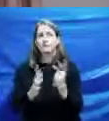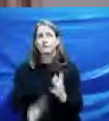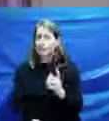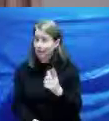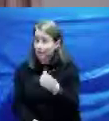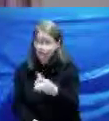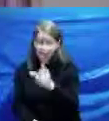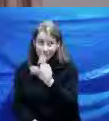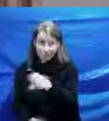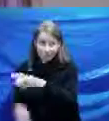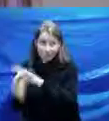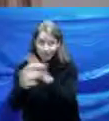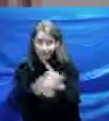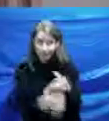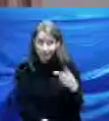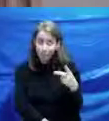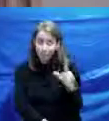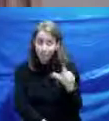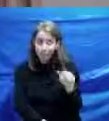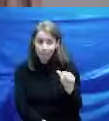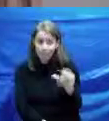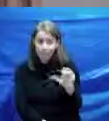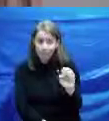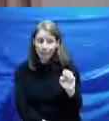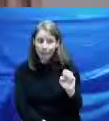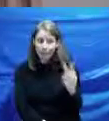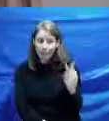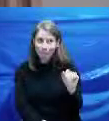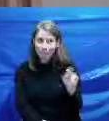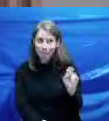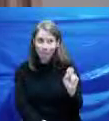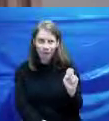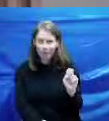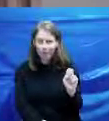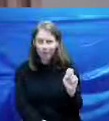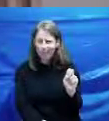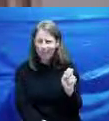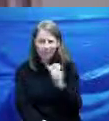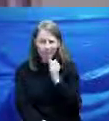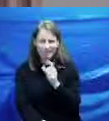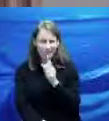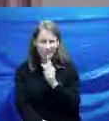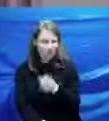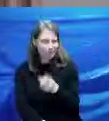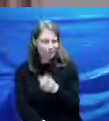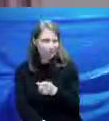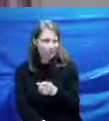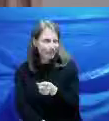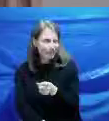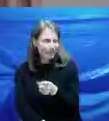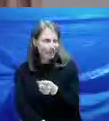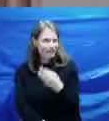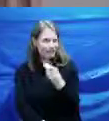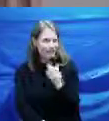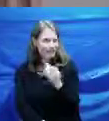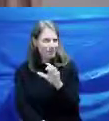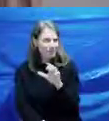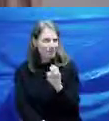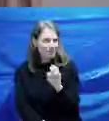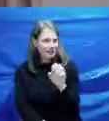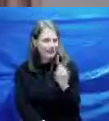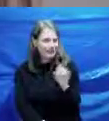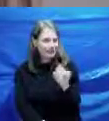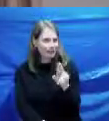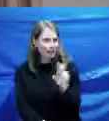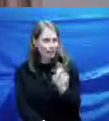value understanding. But it's really like ordering numbers, right? So you don't have to know that the first number represents the thousands. You don't have to know anything